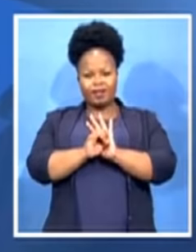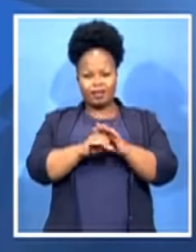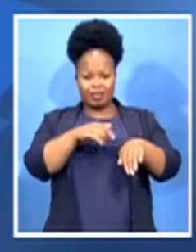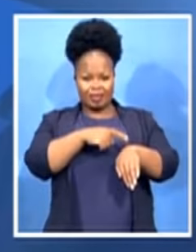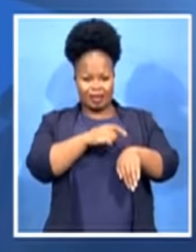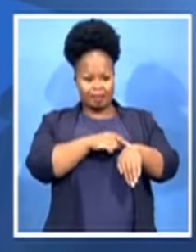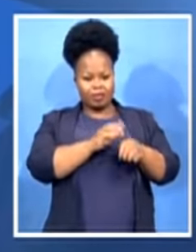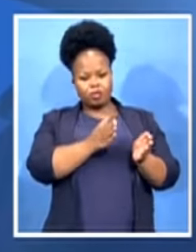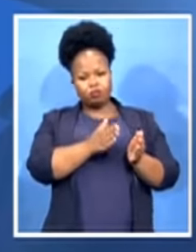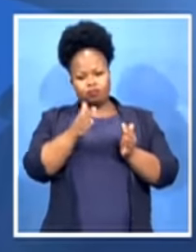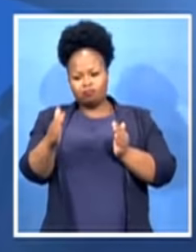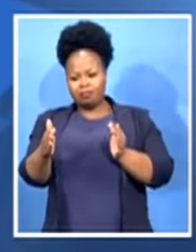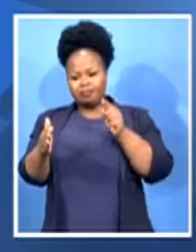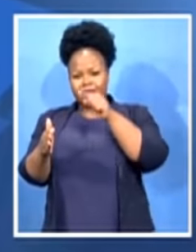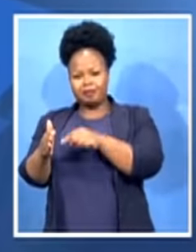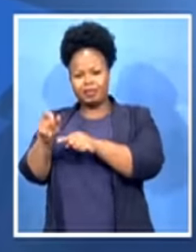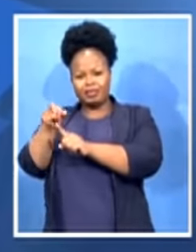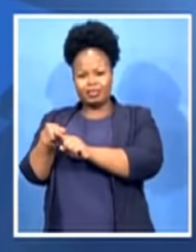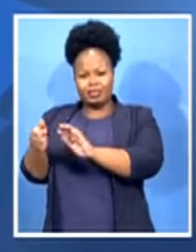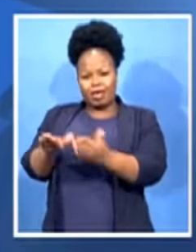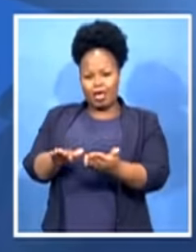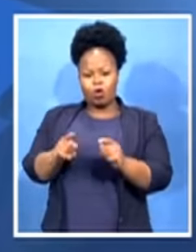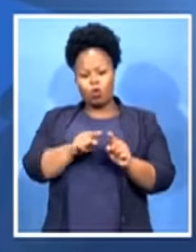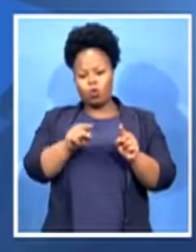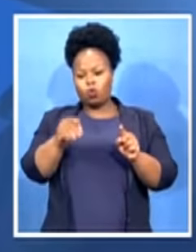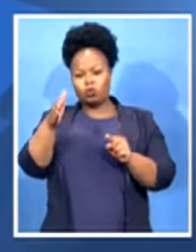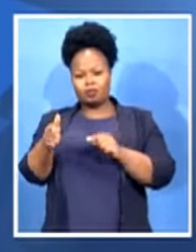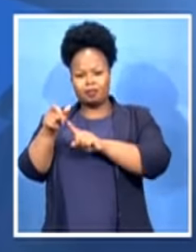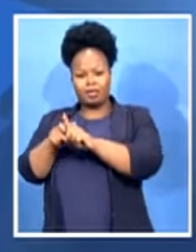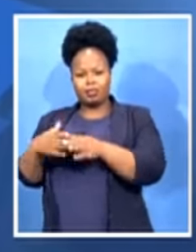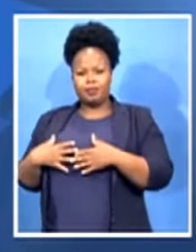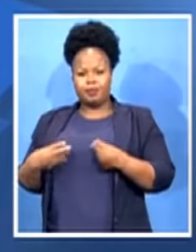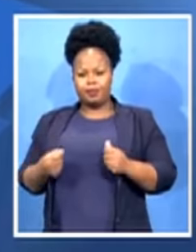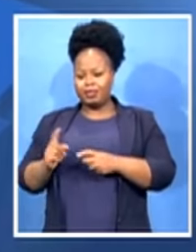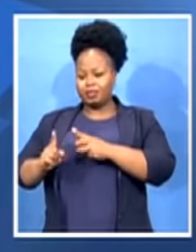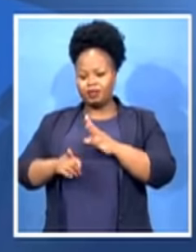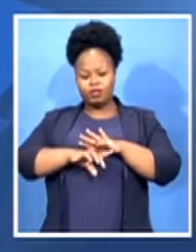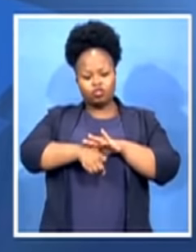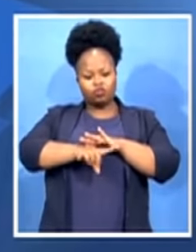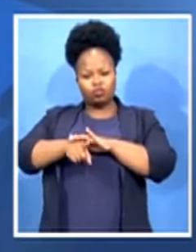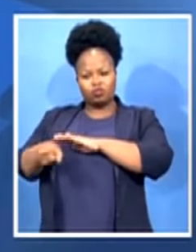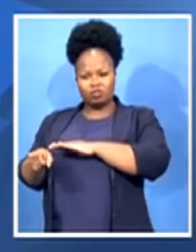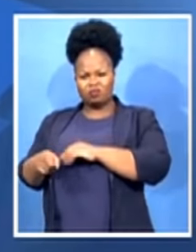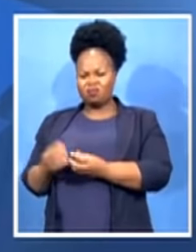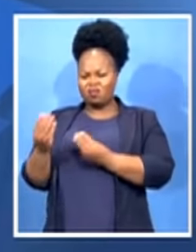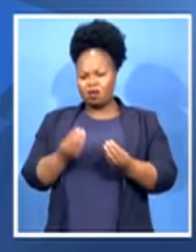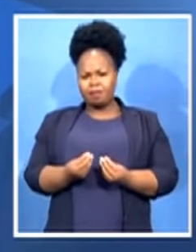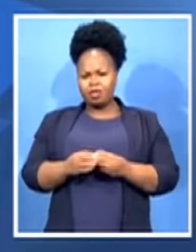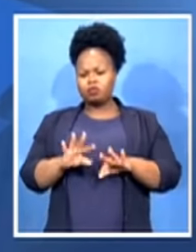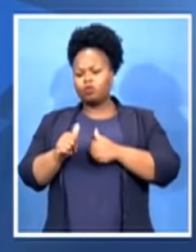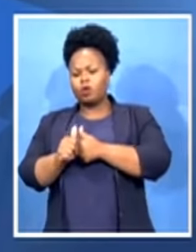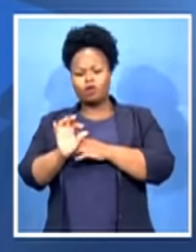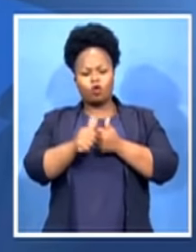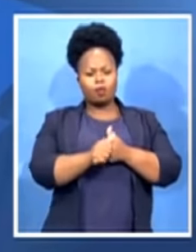death in the different districts. And when we follow those figures, that is when we are able to say we are